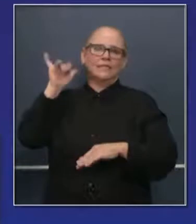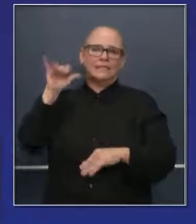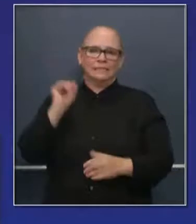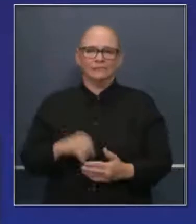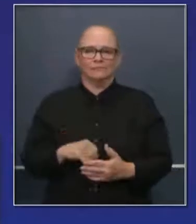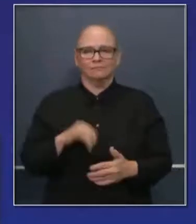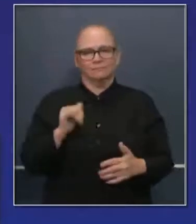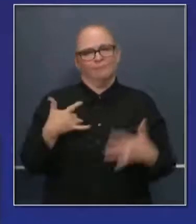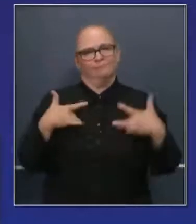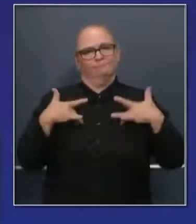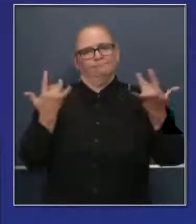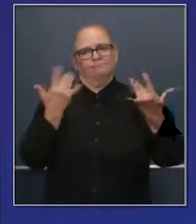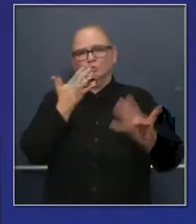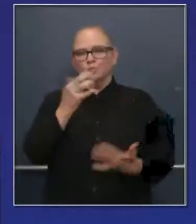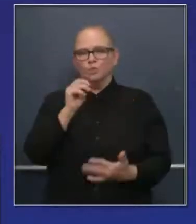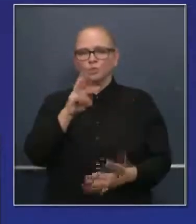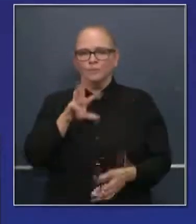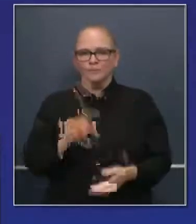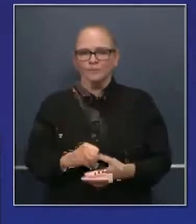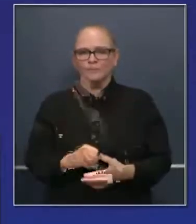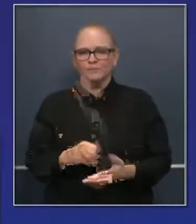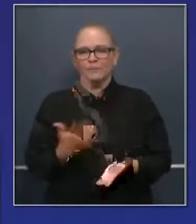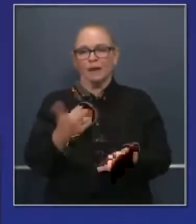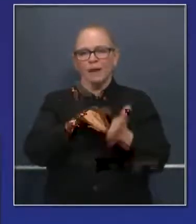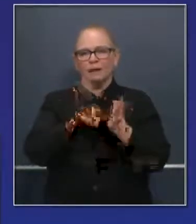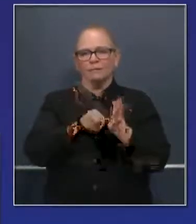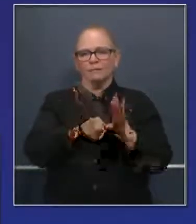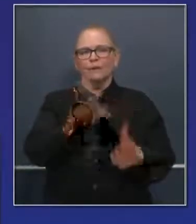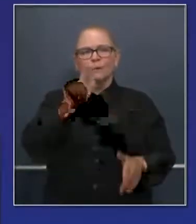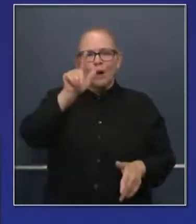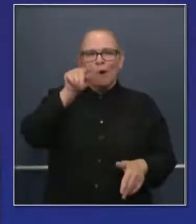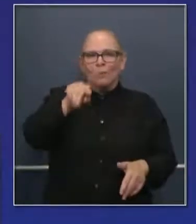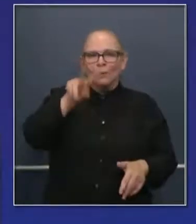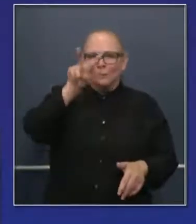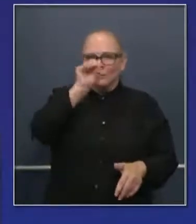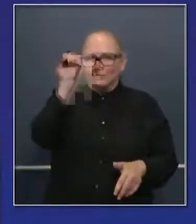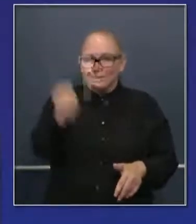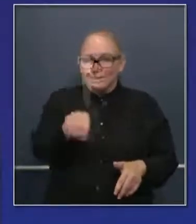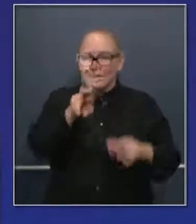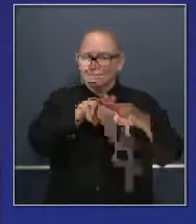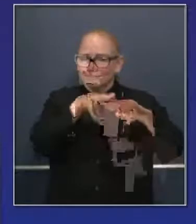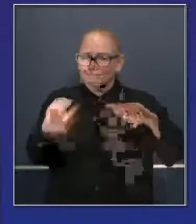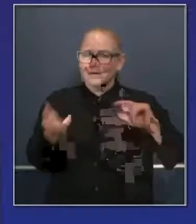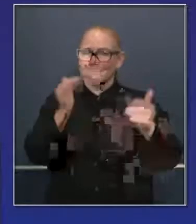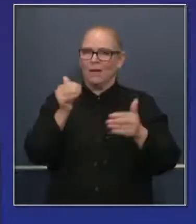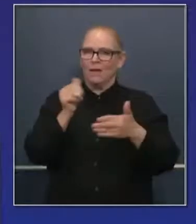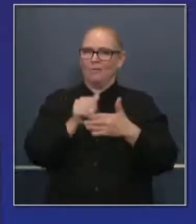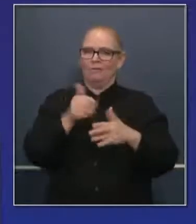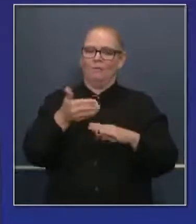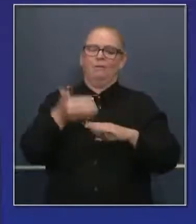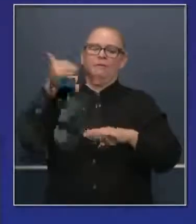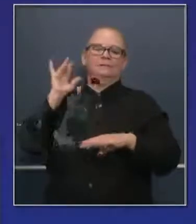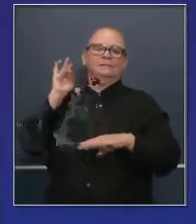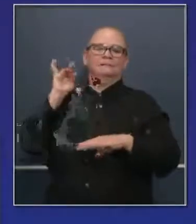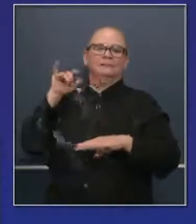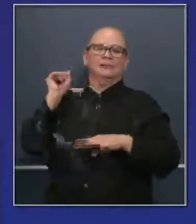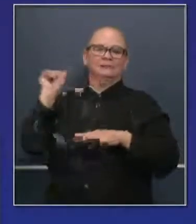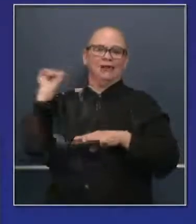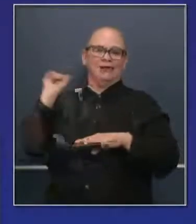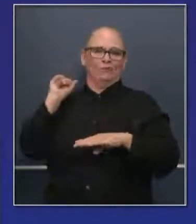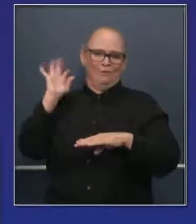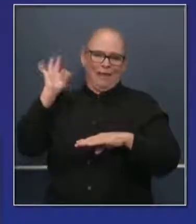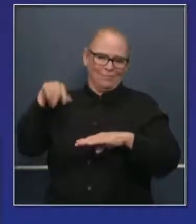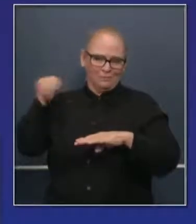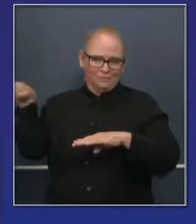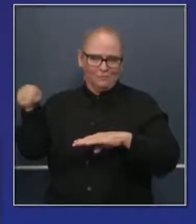7,764, a 21.2% decline from our previous reporting period. Again, that's case